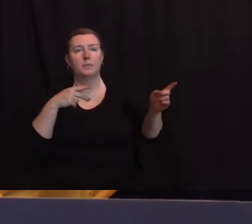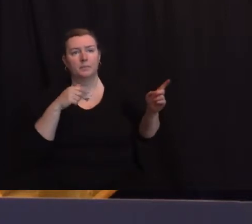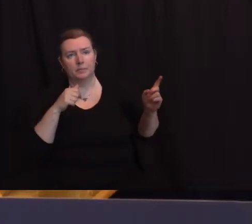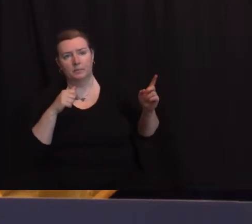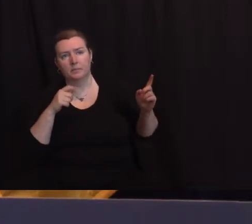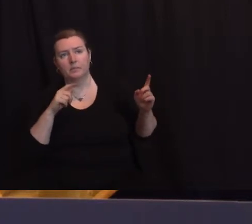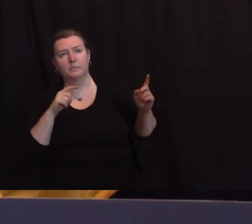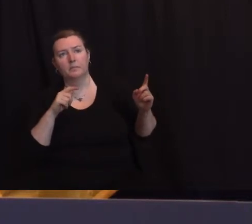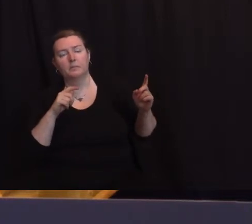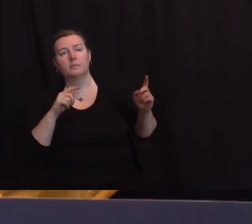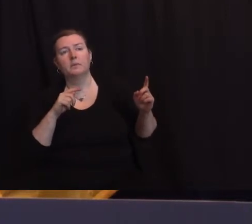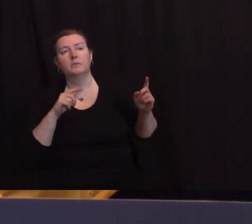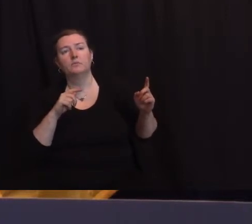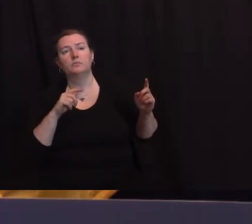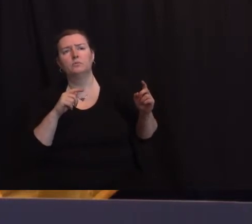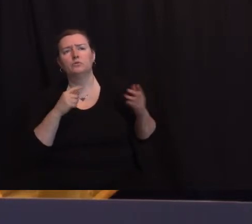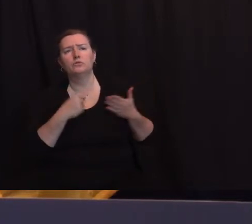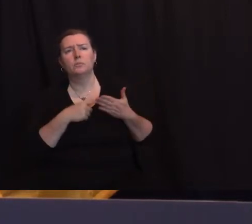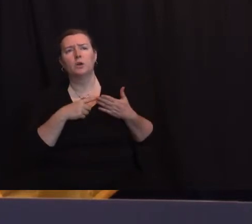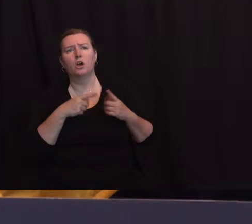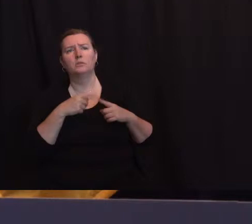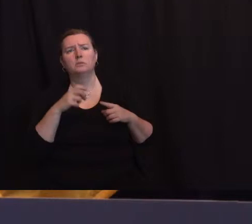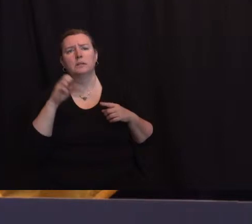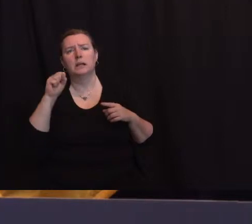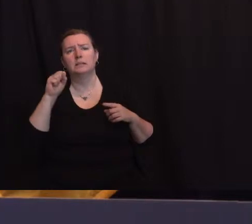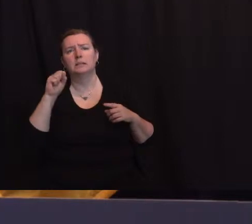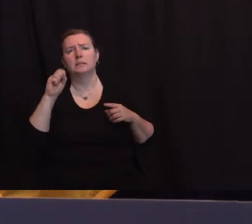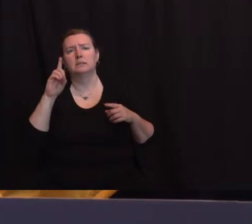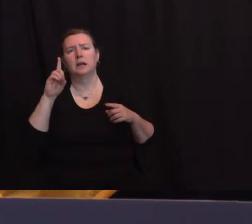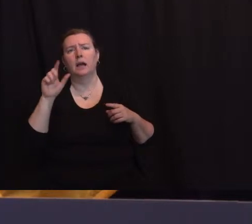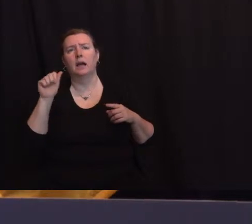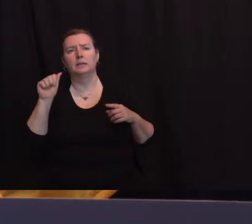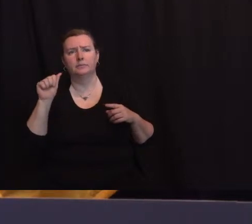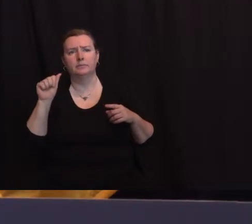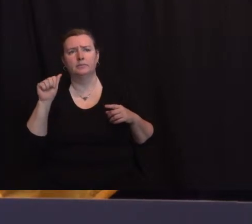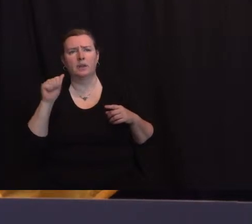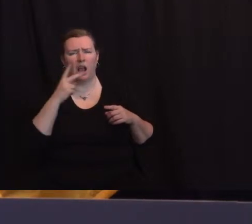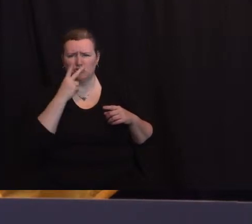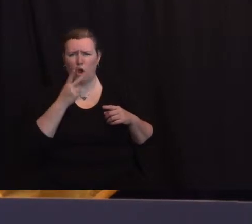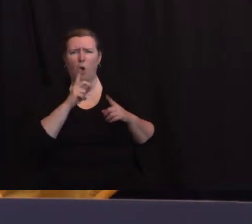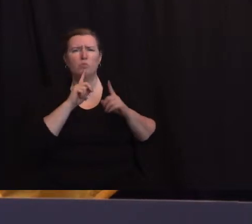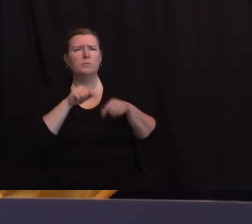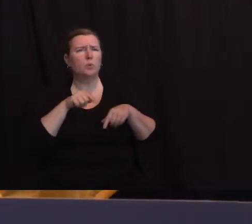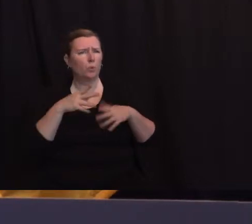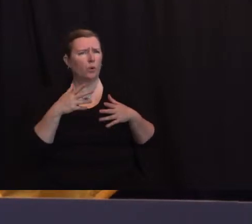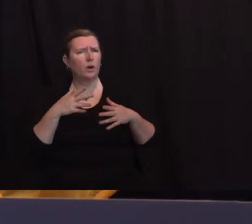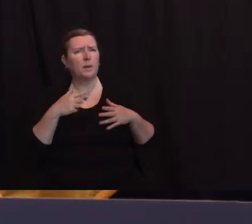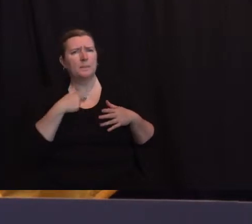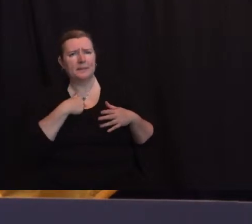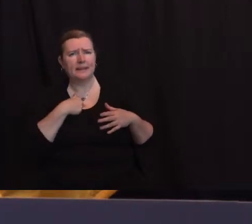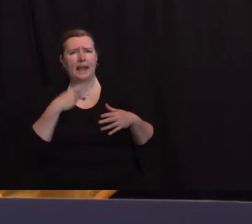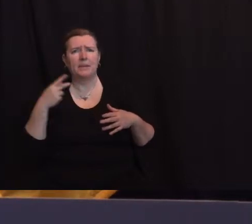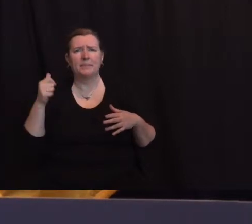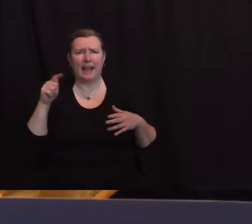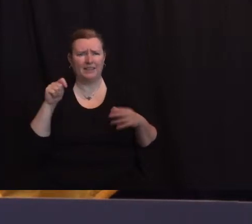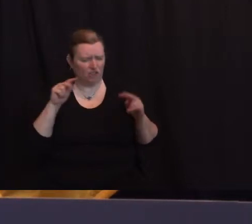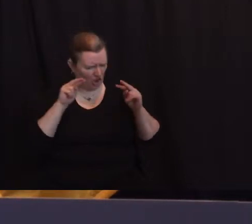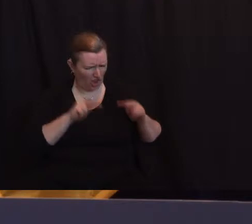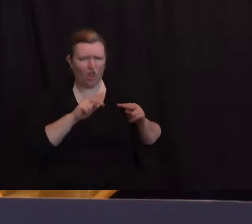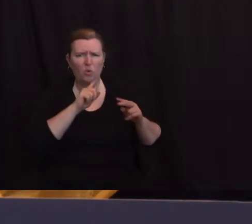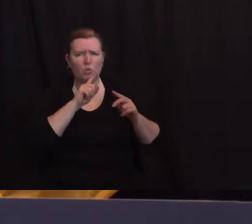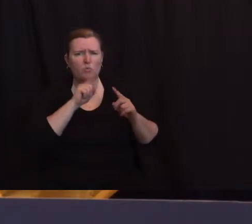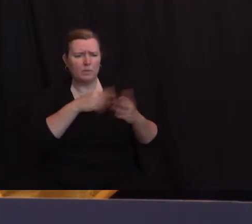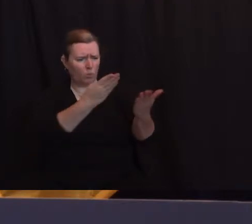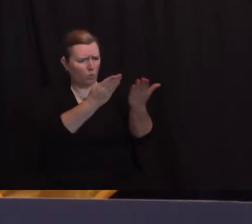but on the SDA, saw the report. Our team and I have gone through it. The